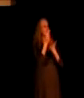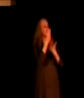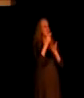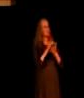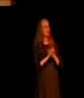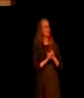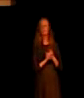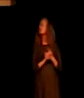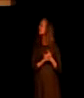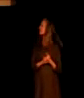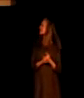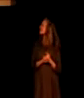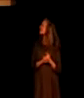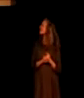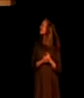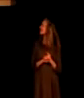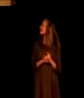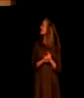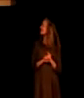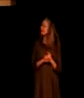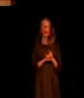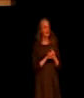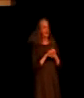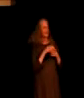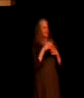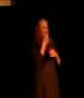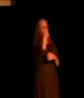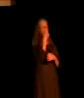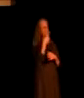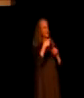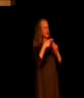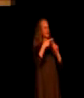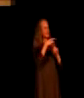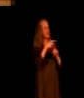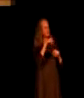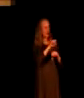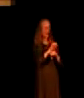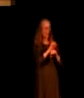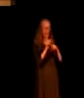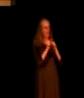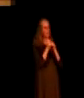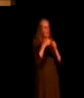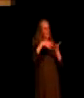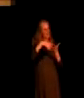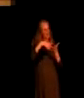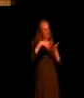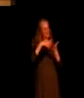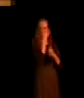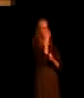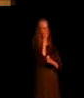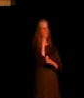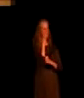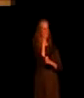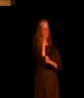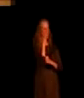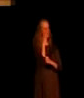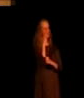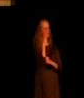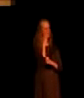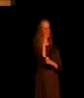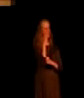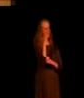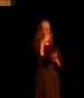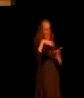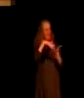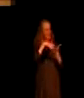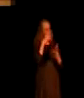when I think back, I realize that when you're working in things like tree physiology, you don't ever imagine that any journalist